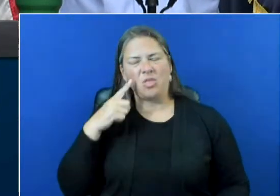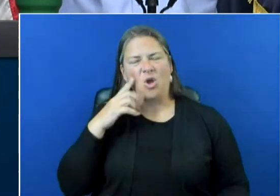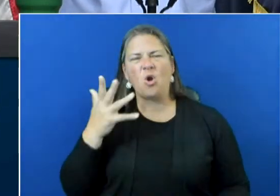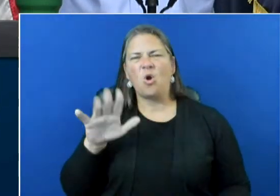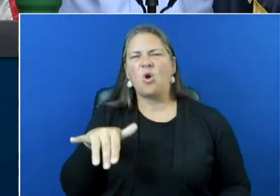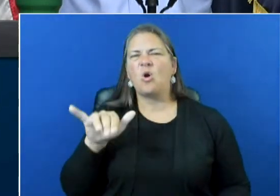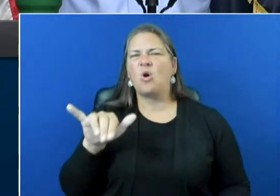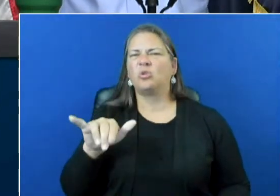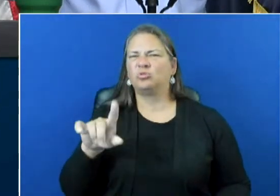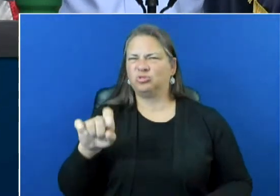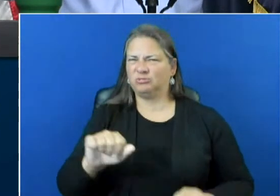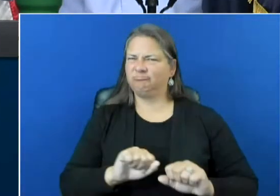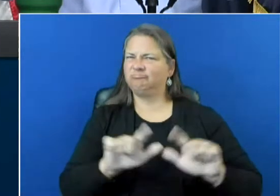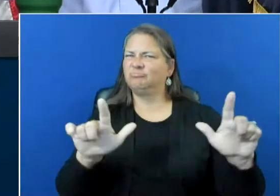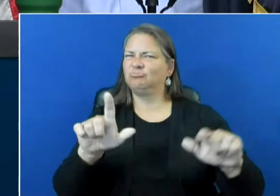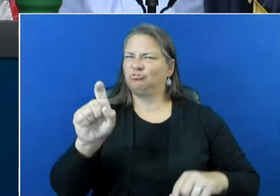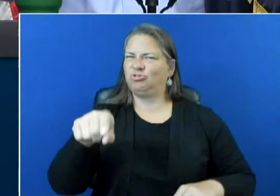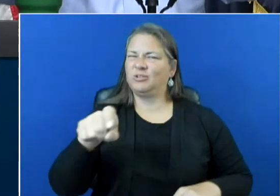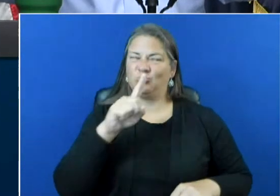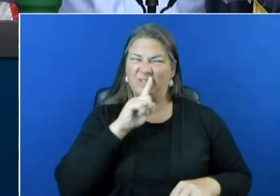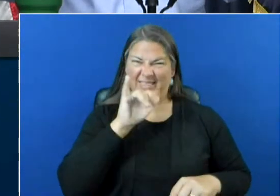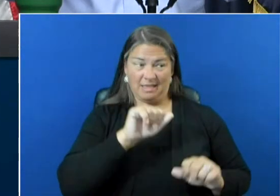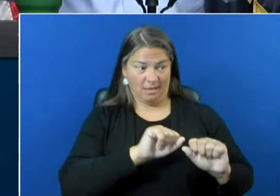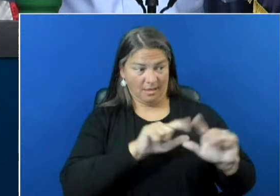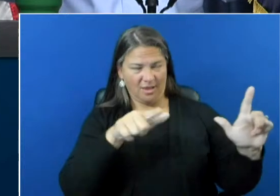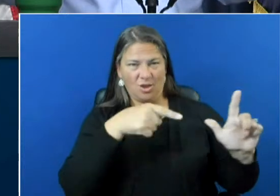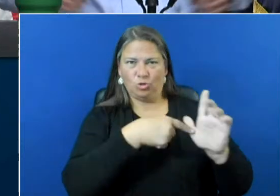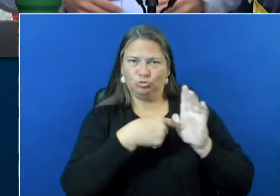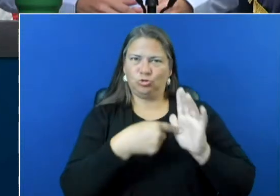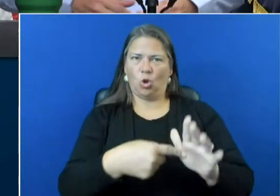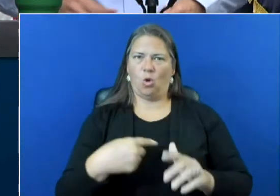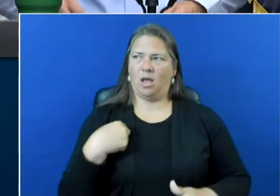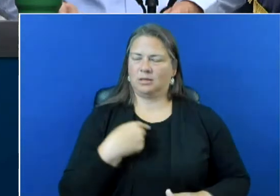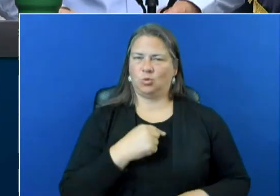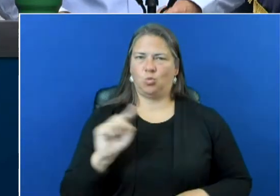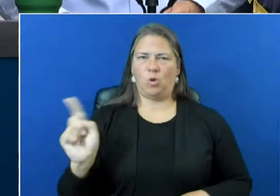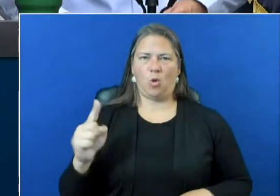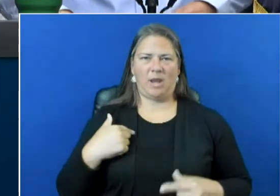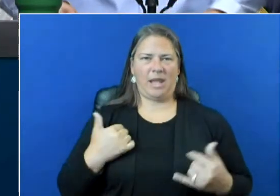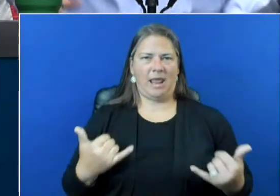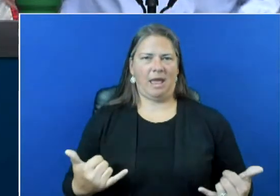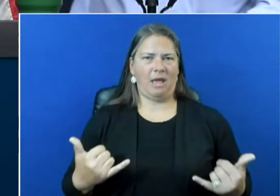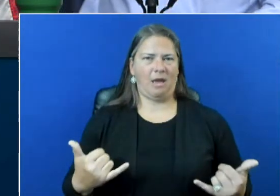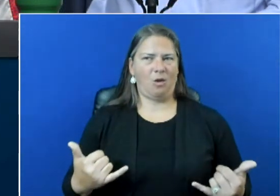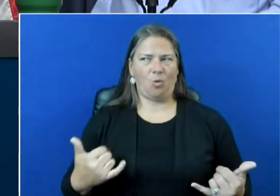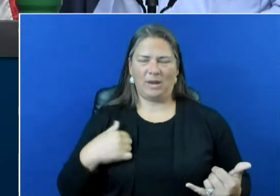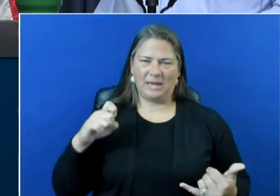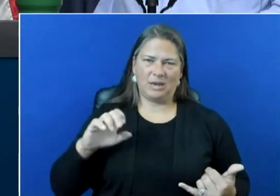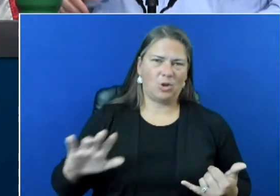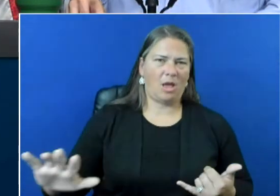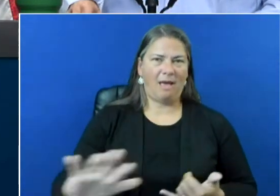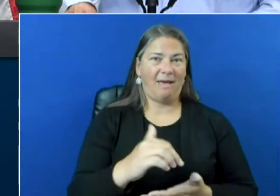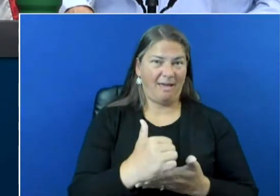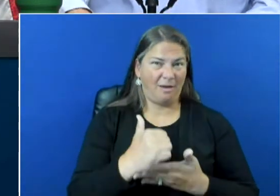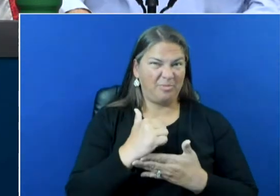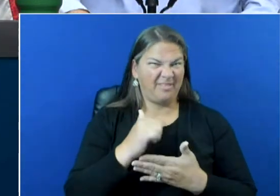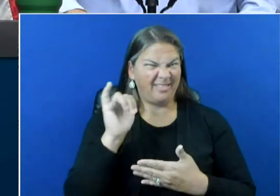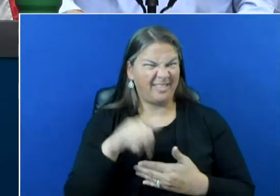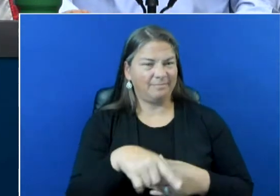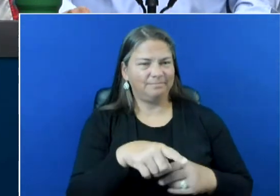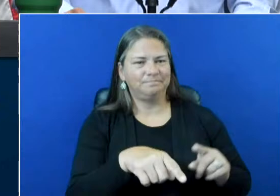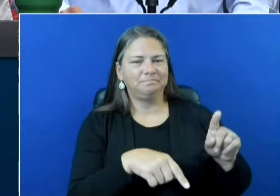really encapsulated where we are right now and the help we need out of everybody. So this is Al